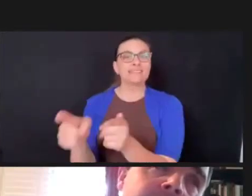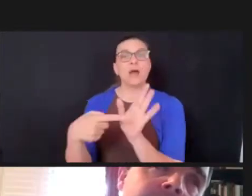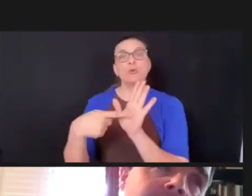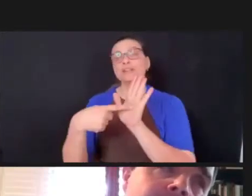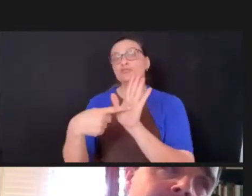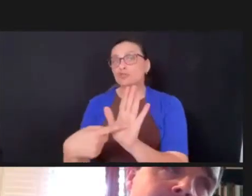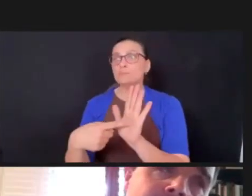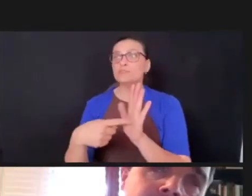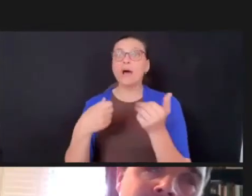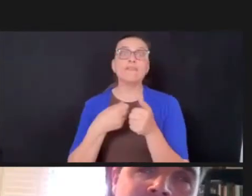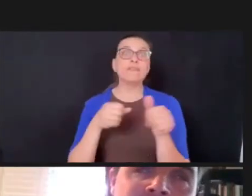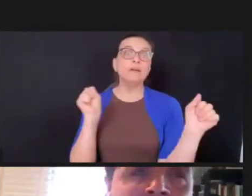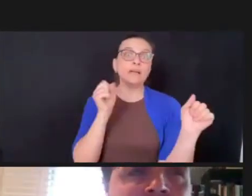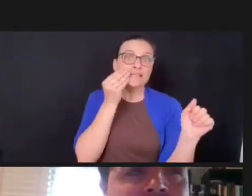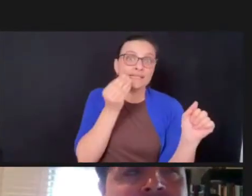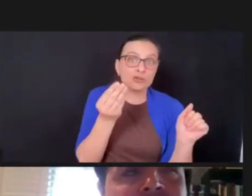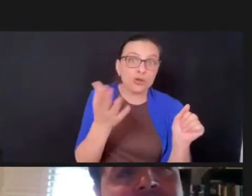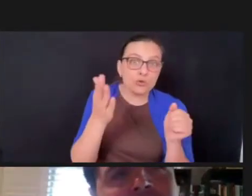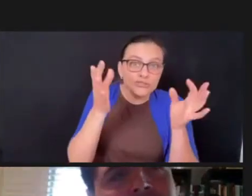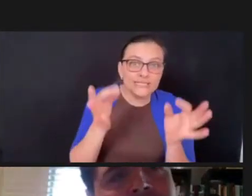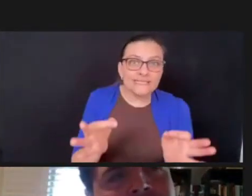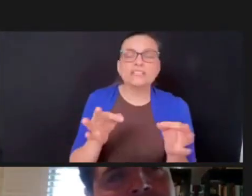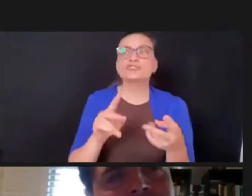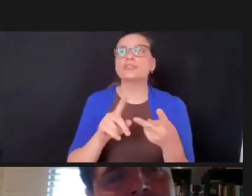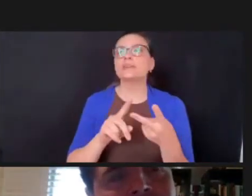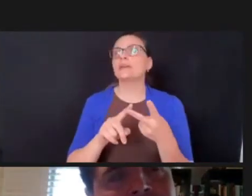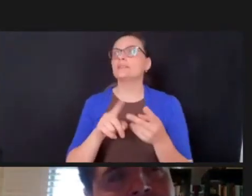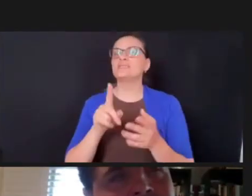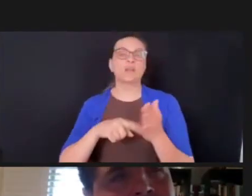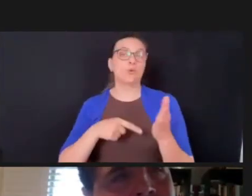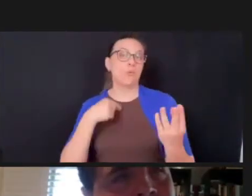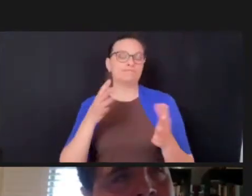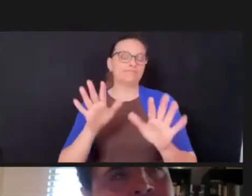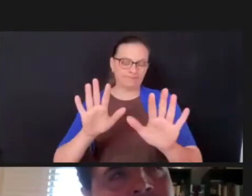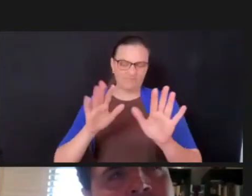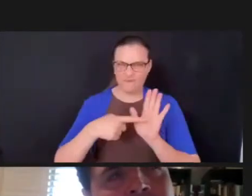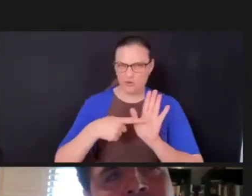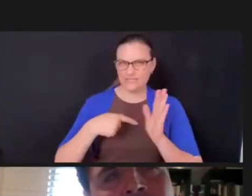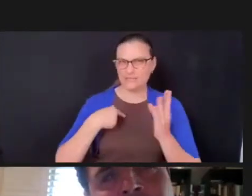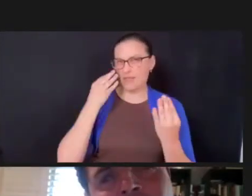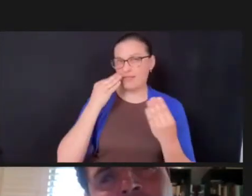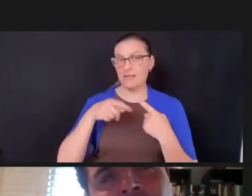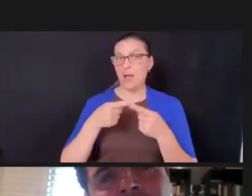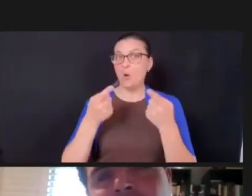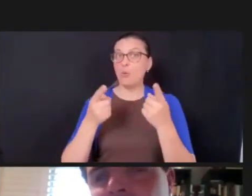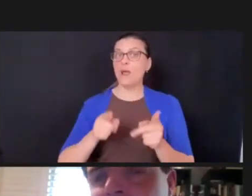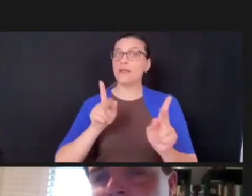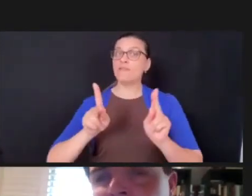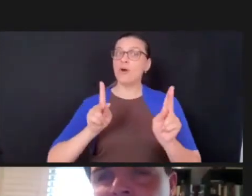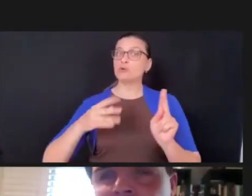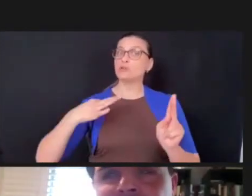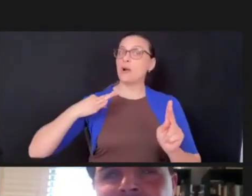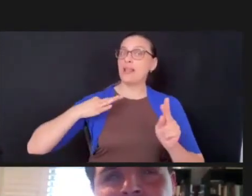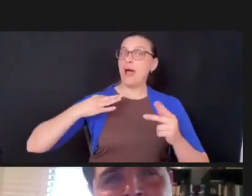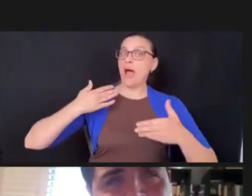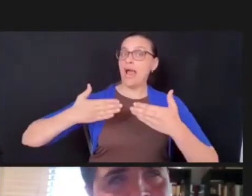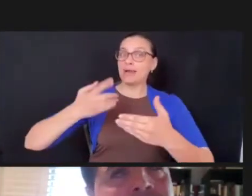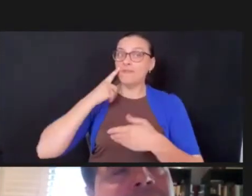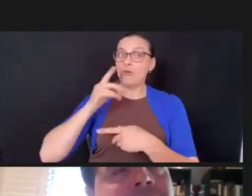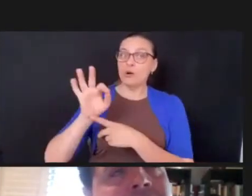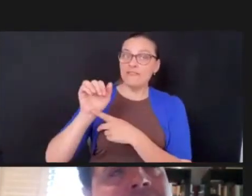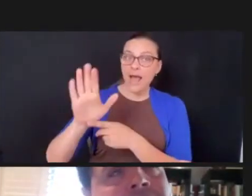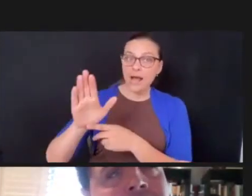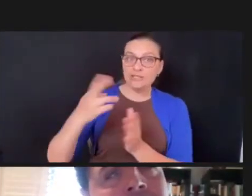disclosure decisions. And I think about, for instance, when folks are applying for faculty positions or